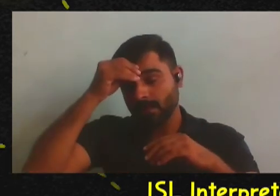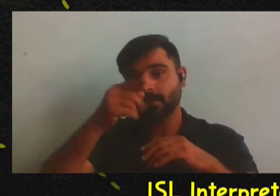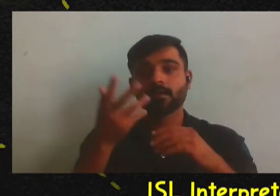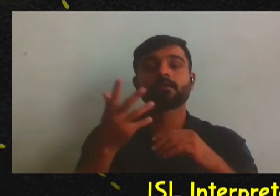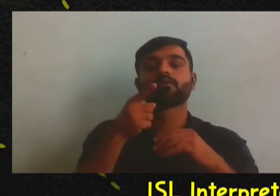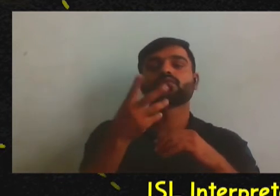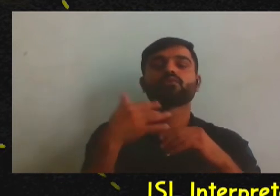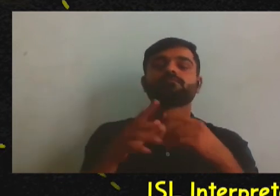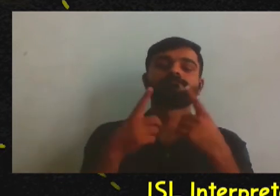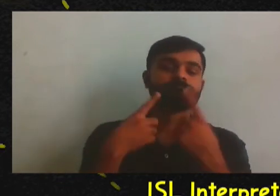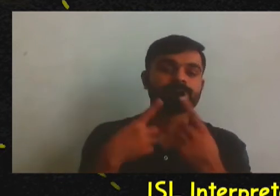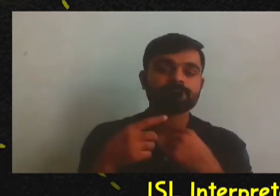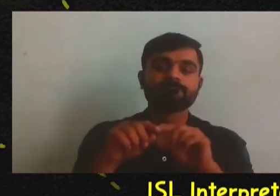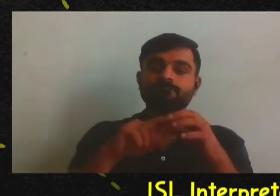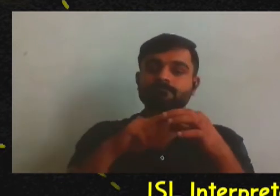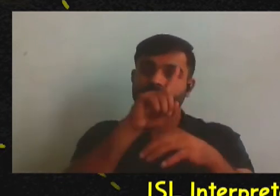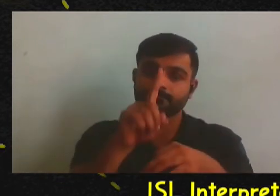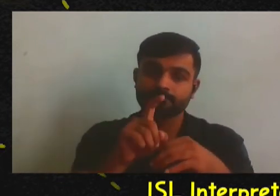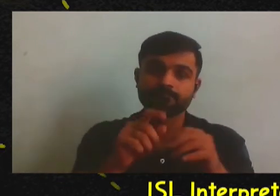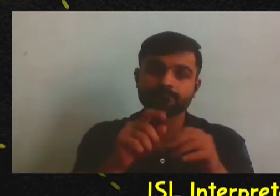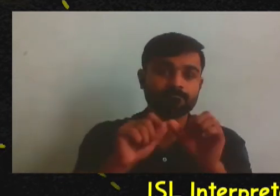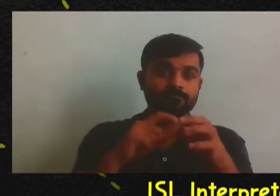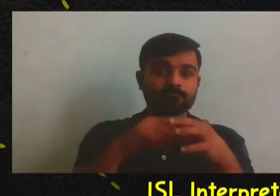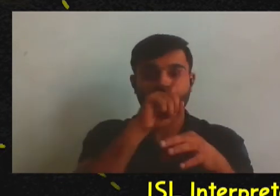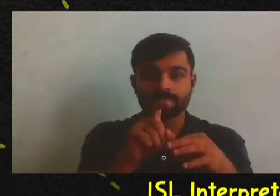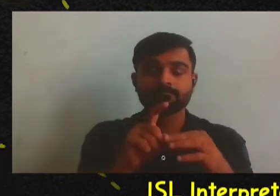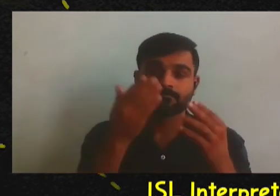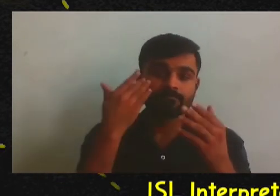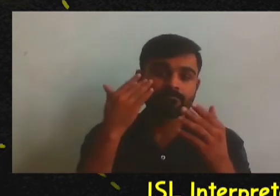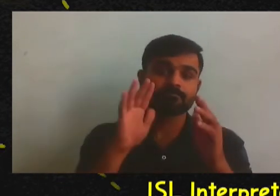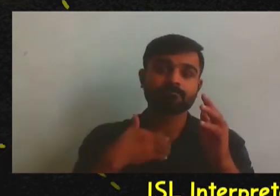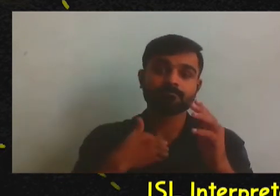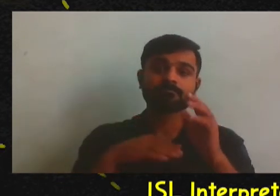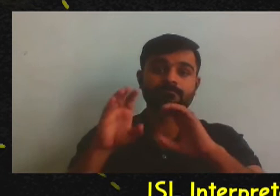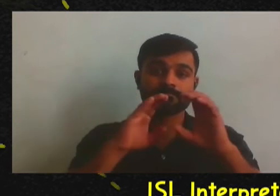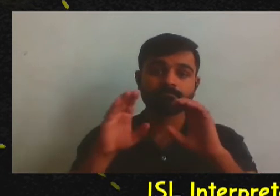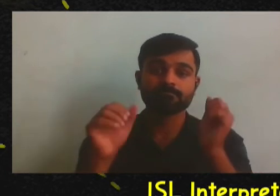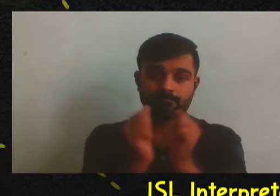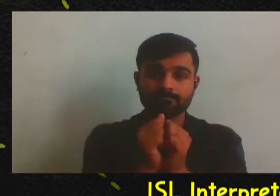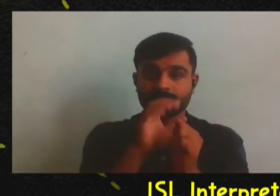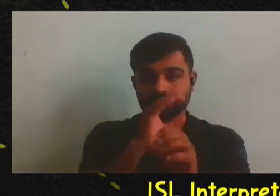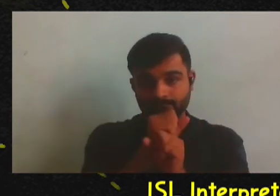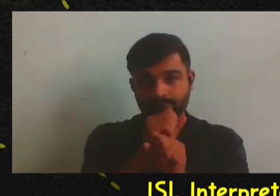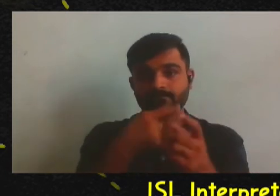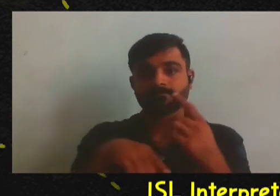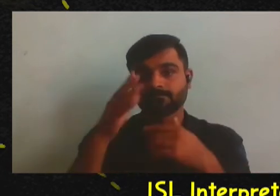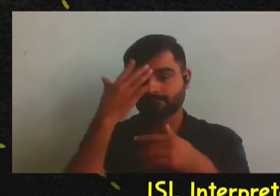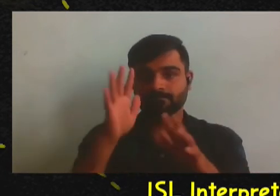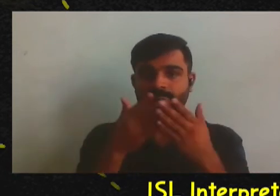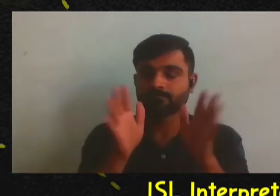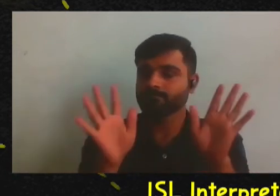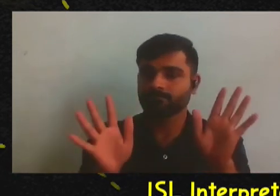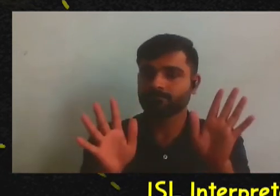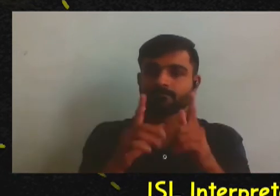when I talk about the SAWAAL, I got those SAWAALs like a confidant and not led big